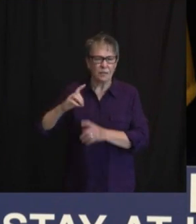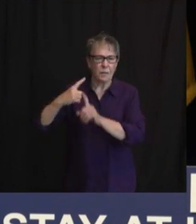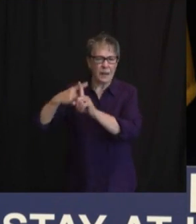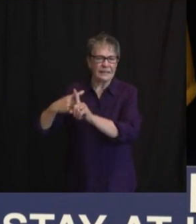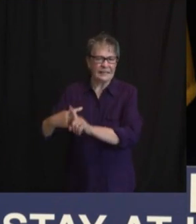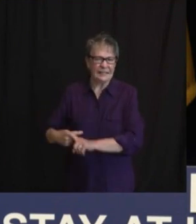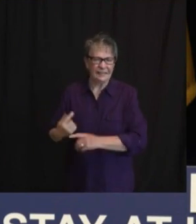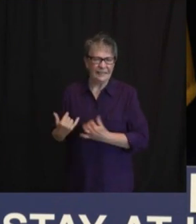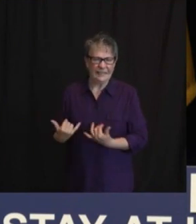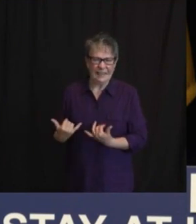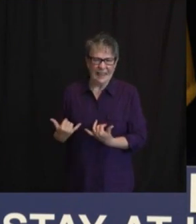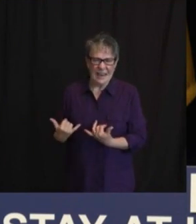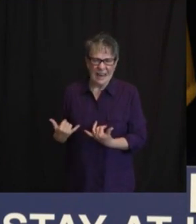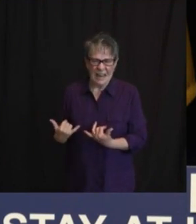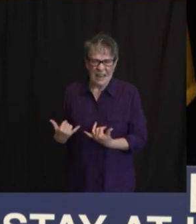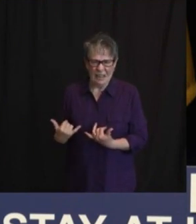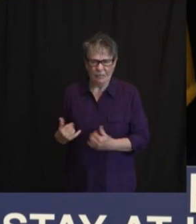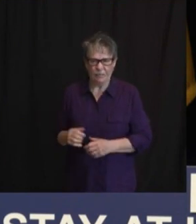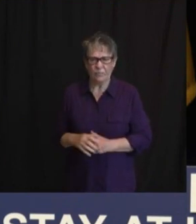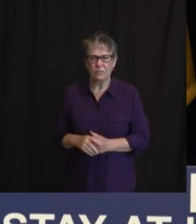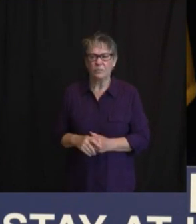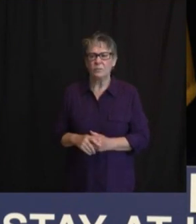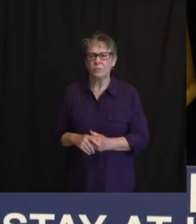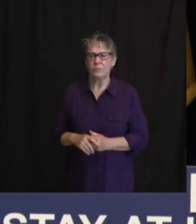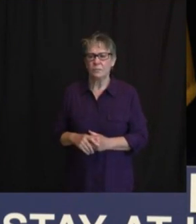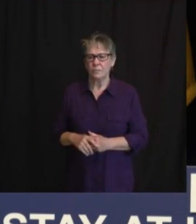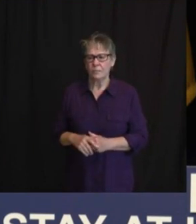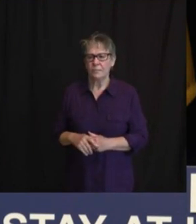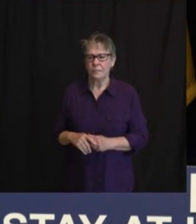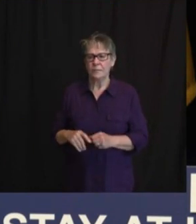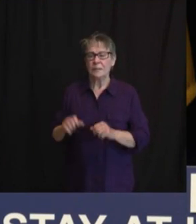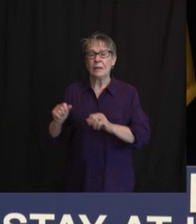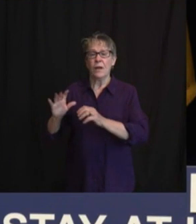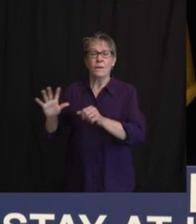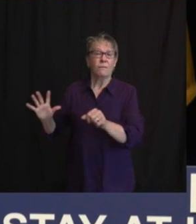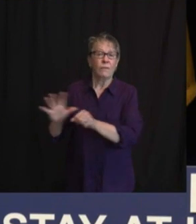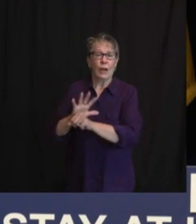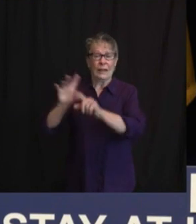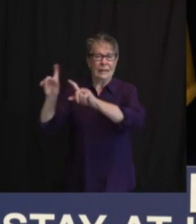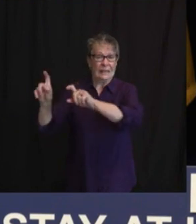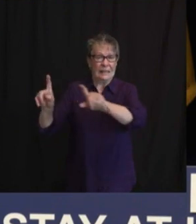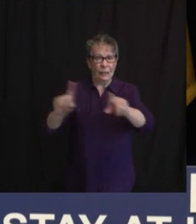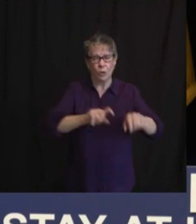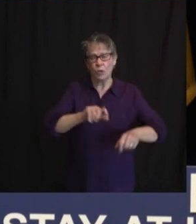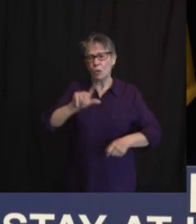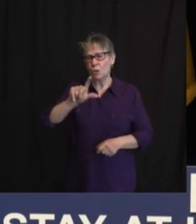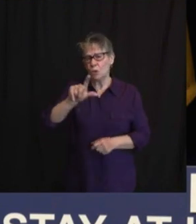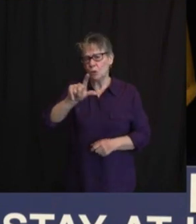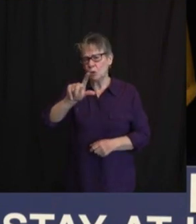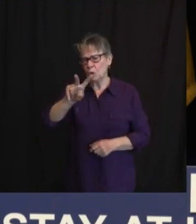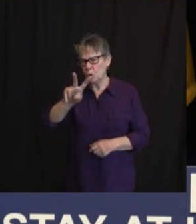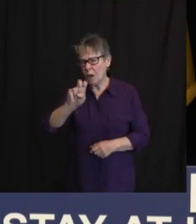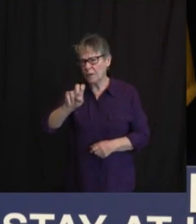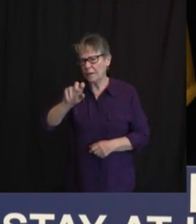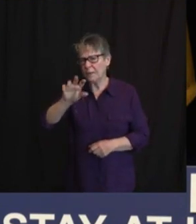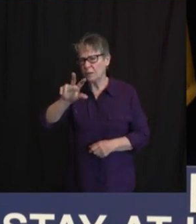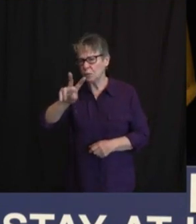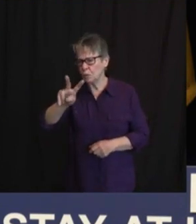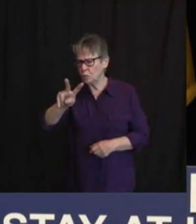256,000 individuals, 101,000 tested positive, for a positivity rate of